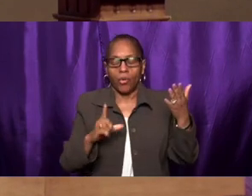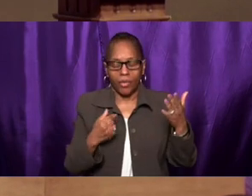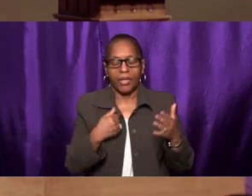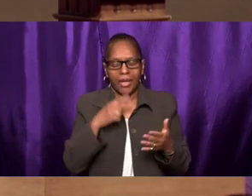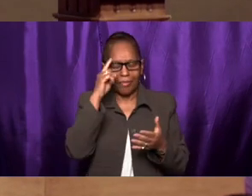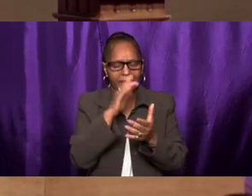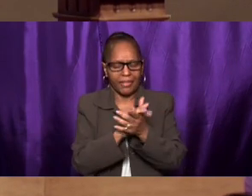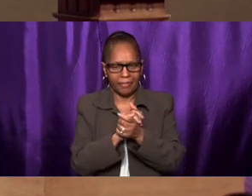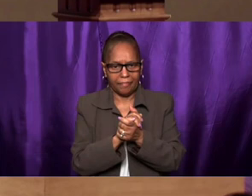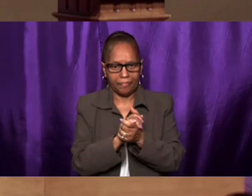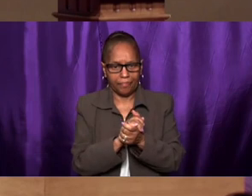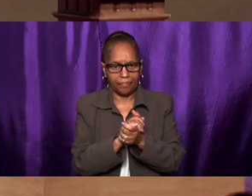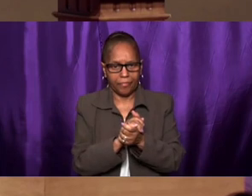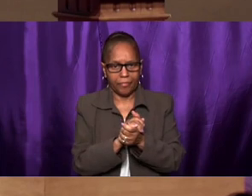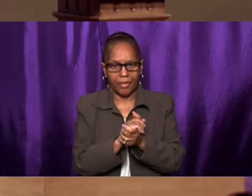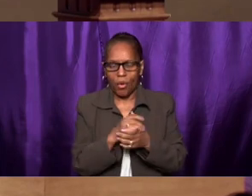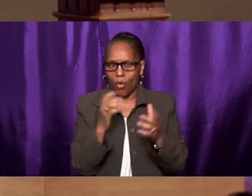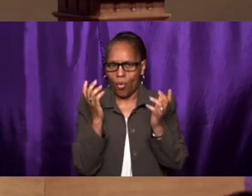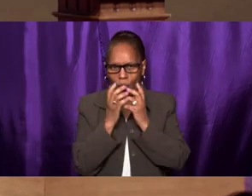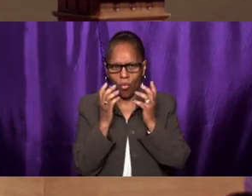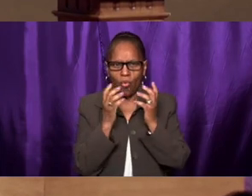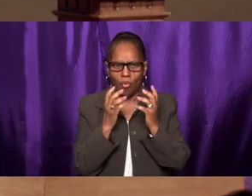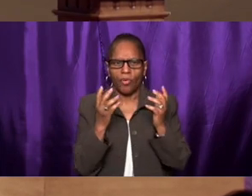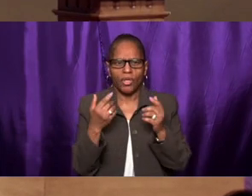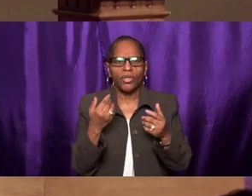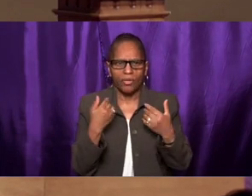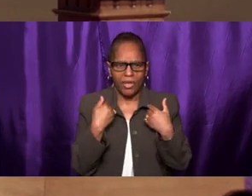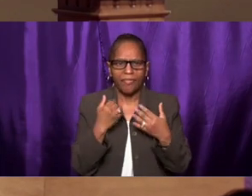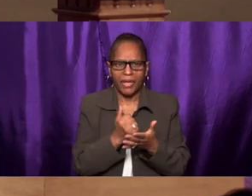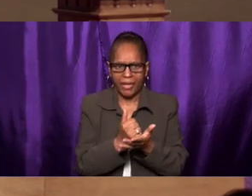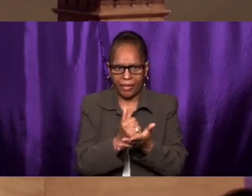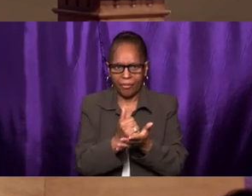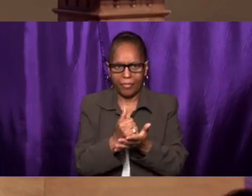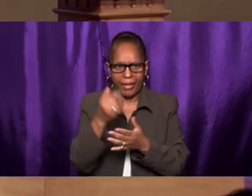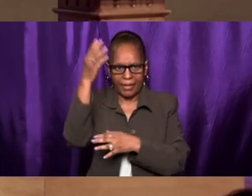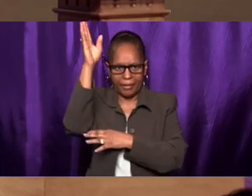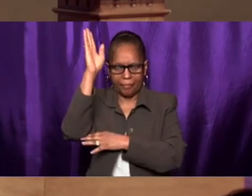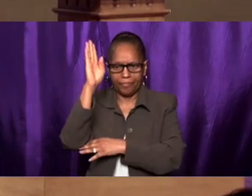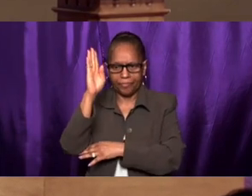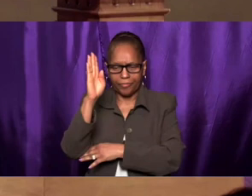believe. Ooh, but you got to help thou